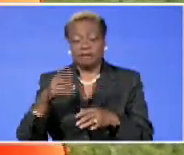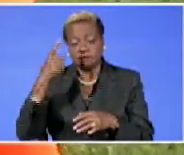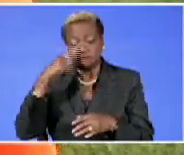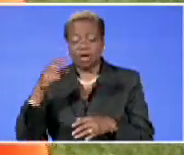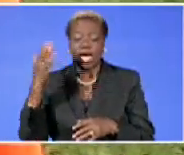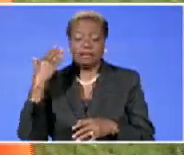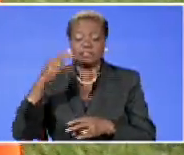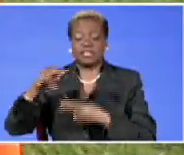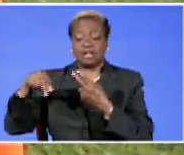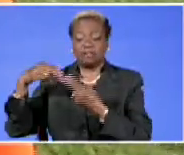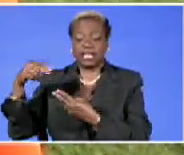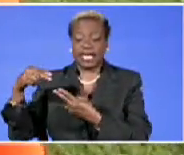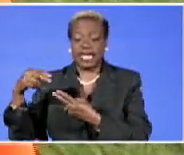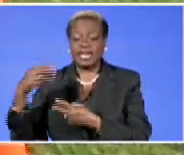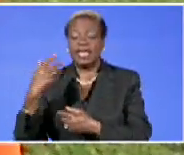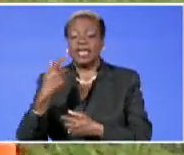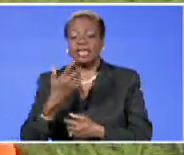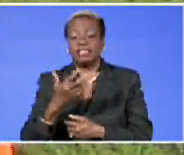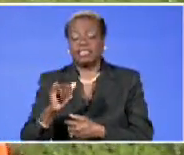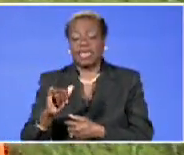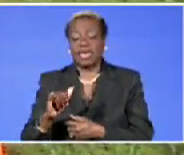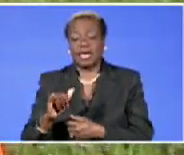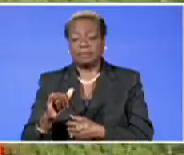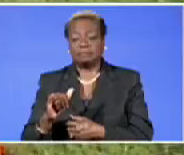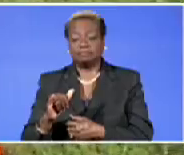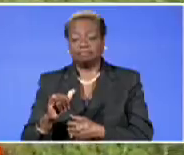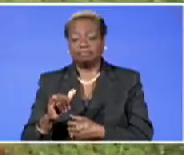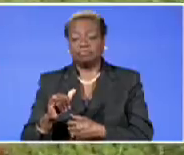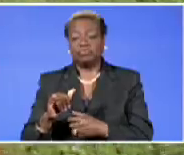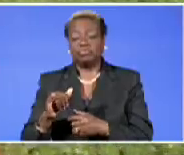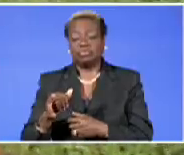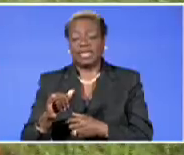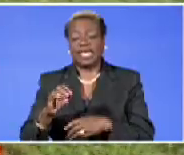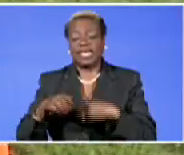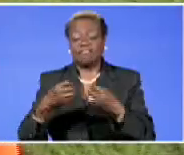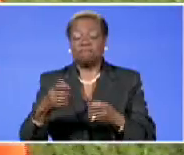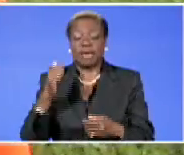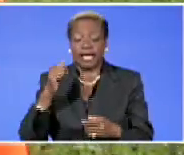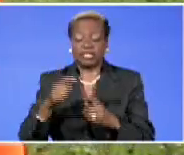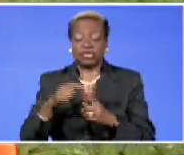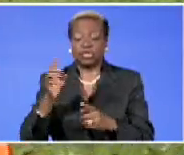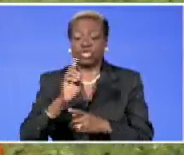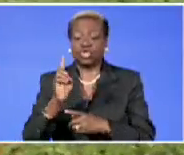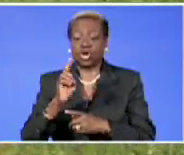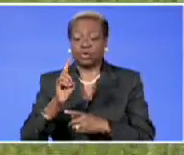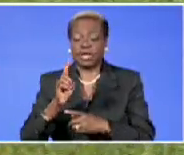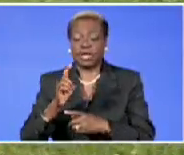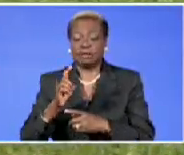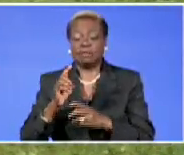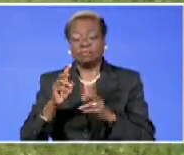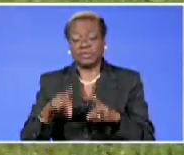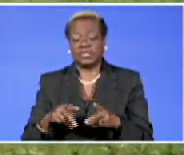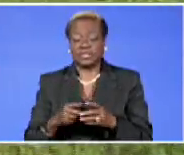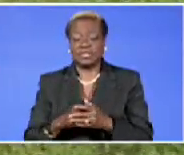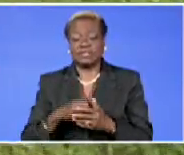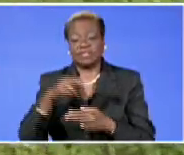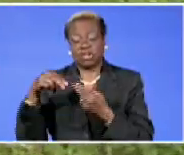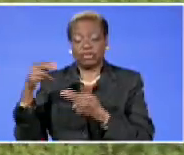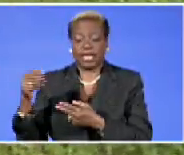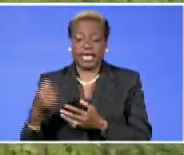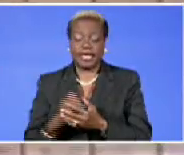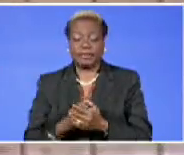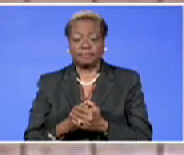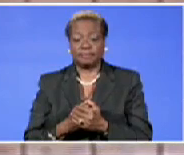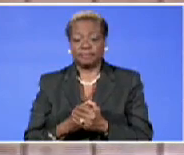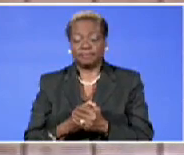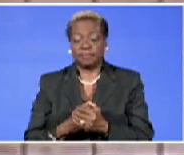get back to Hurricane Dorian victims. So it was cool to see, you know, it was super heartwarming. And I'm just so grateful to be a part of an organization that would do something